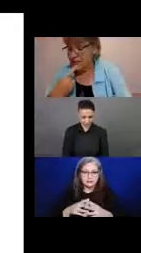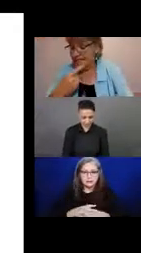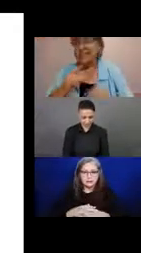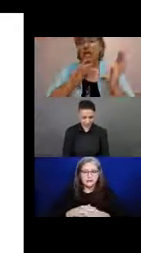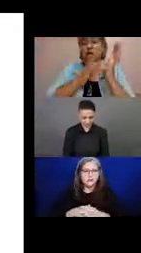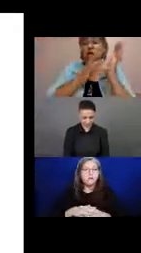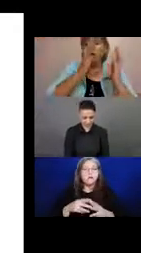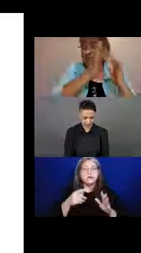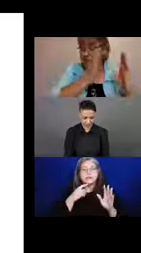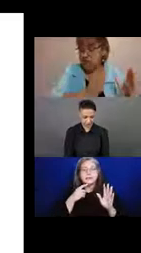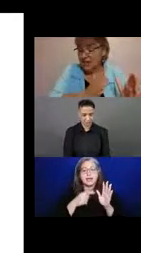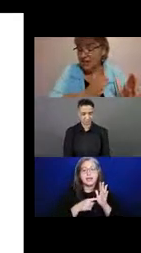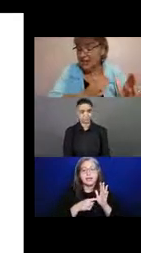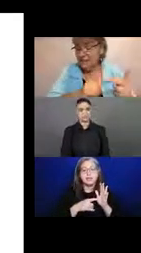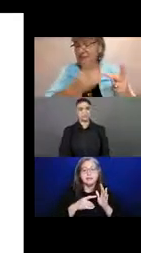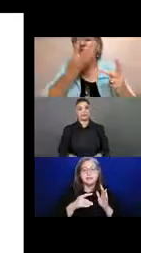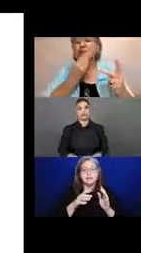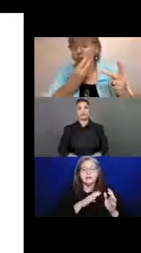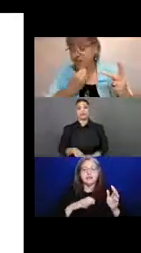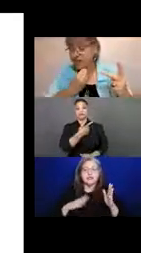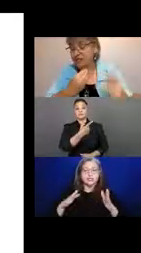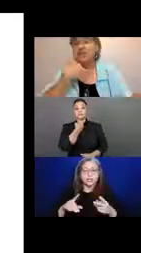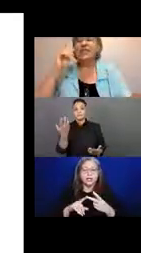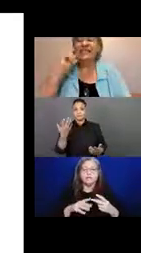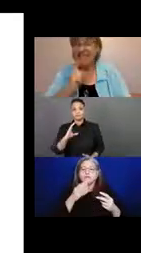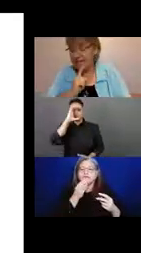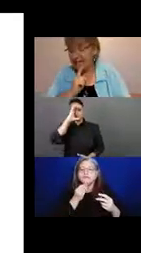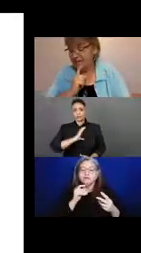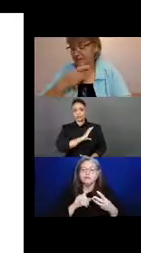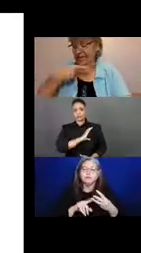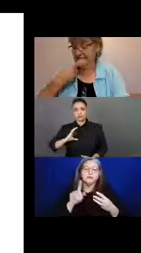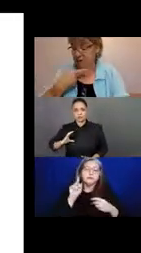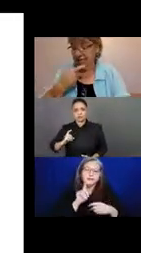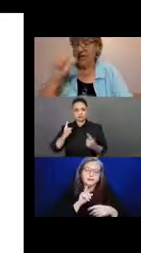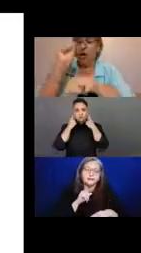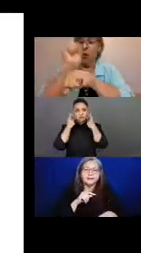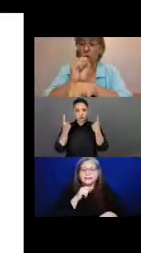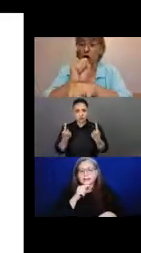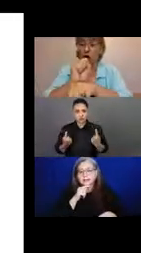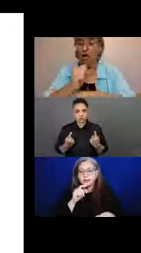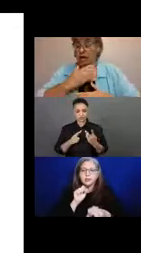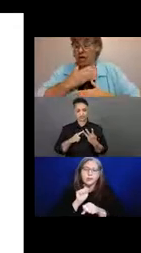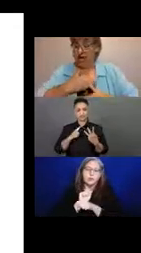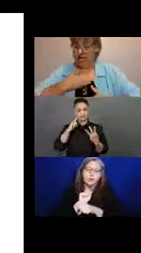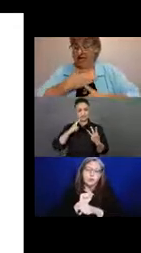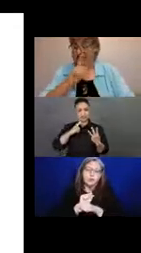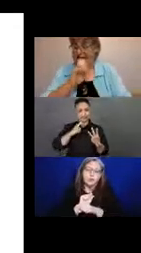So it says Christian, Jewish, deaf, hearing, work,